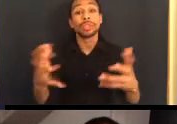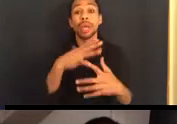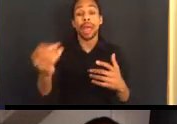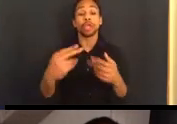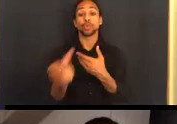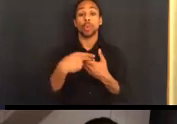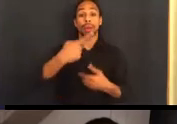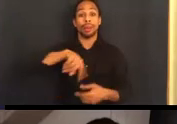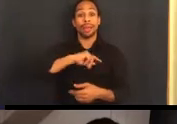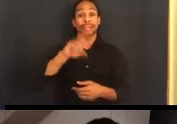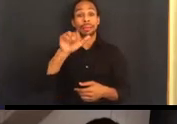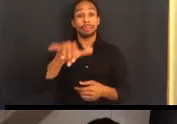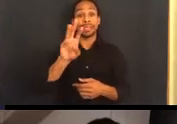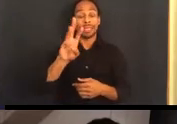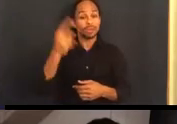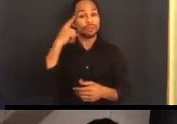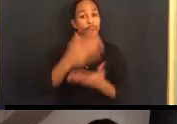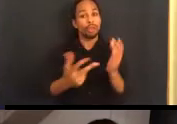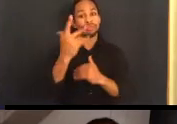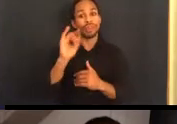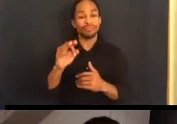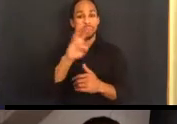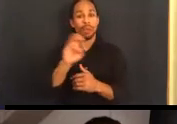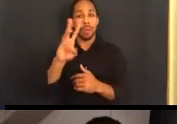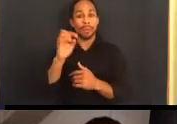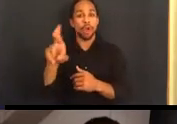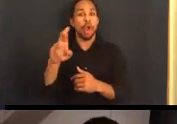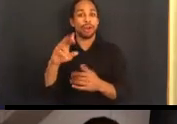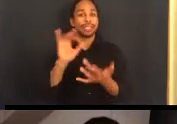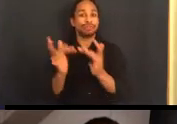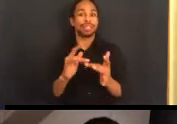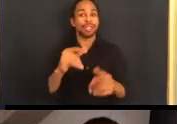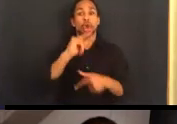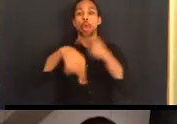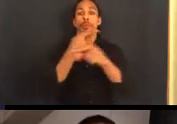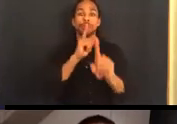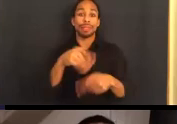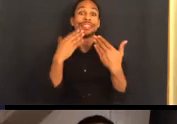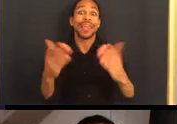6th for part 3 of this webinar series, Global Responses. Thank you.